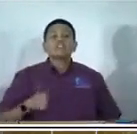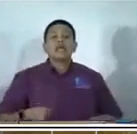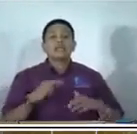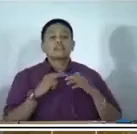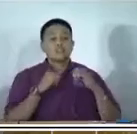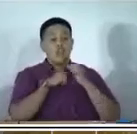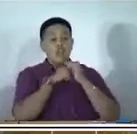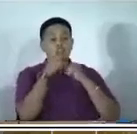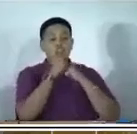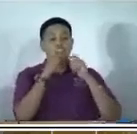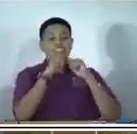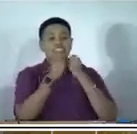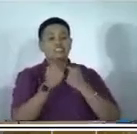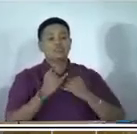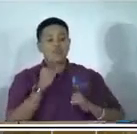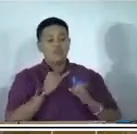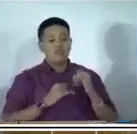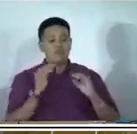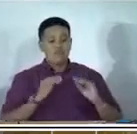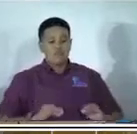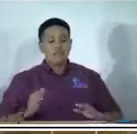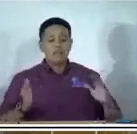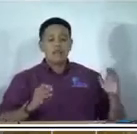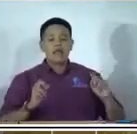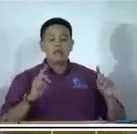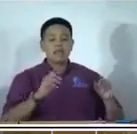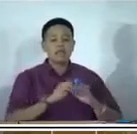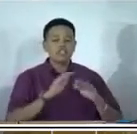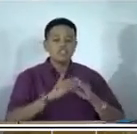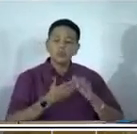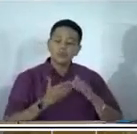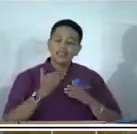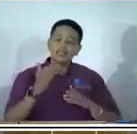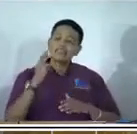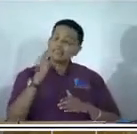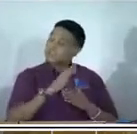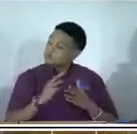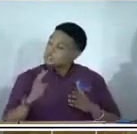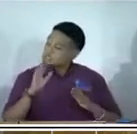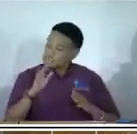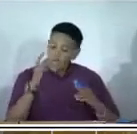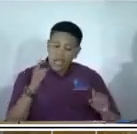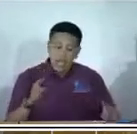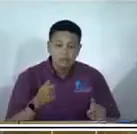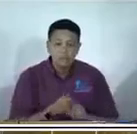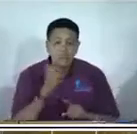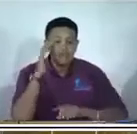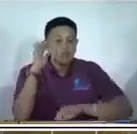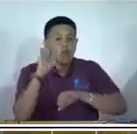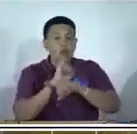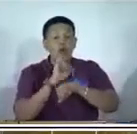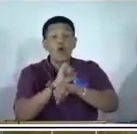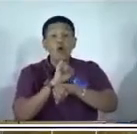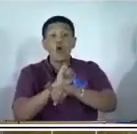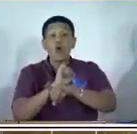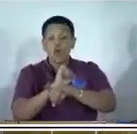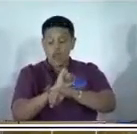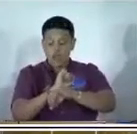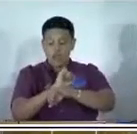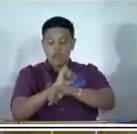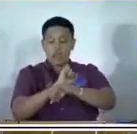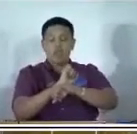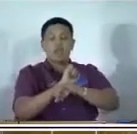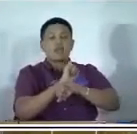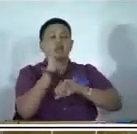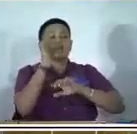now finalizing plans to be back in the country over the next 6 or so weeks, and work will